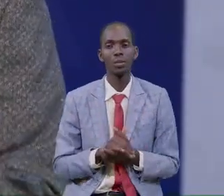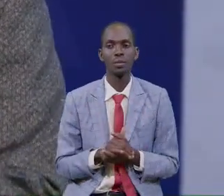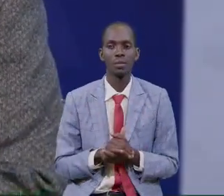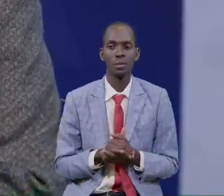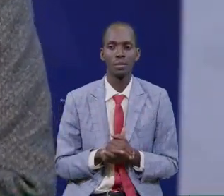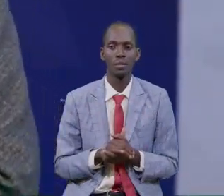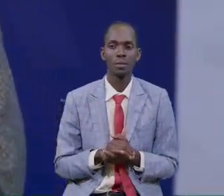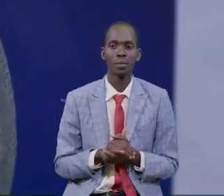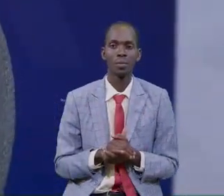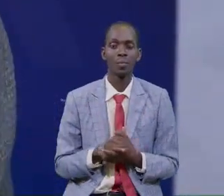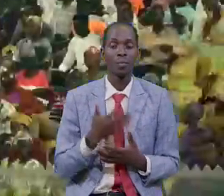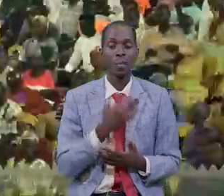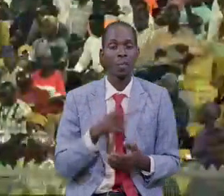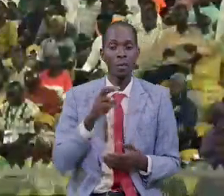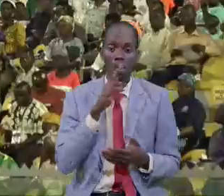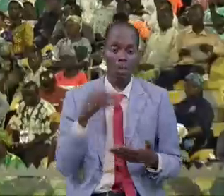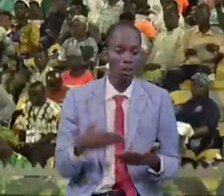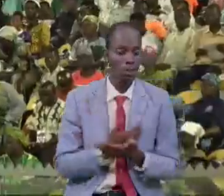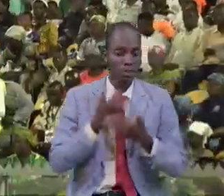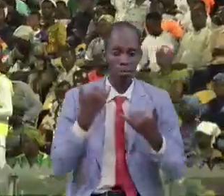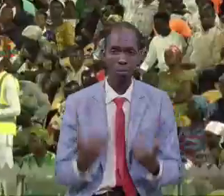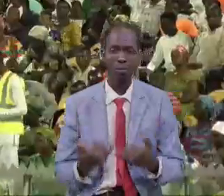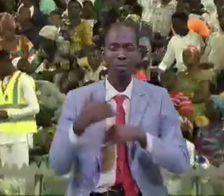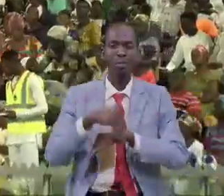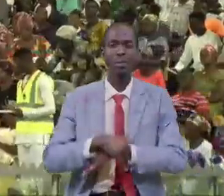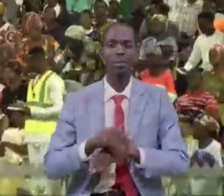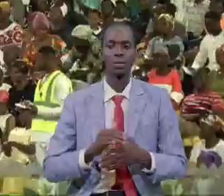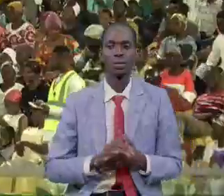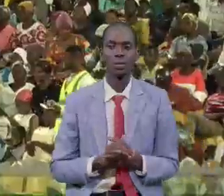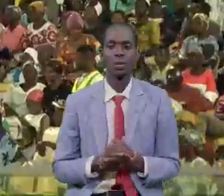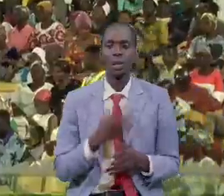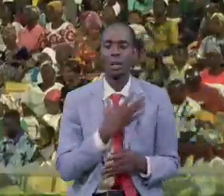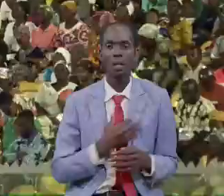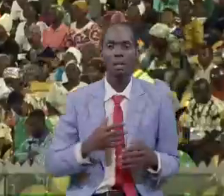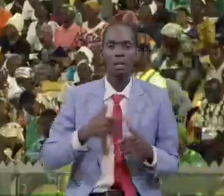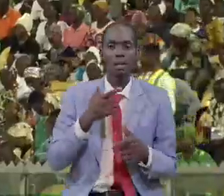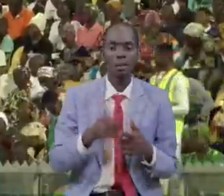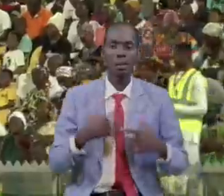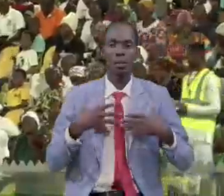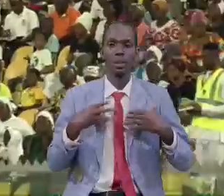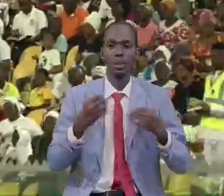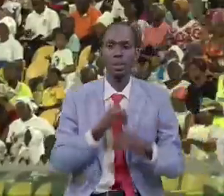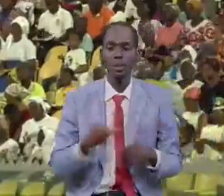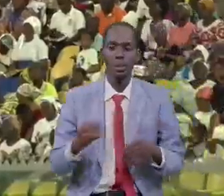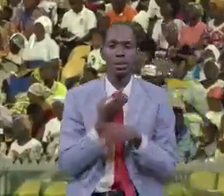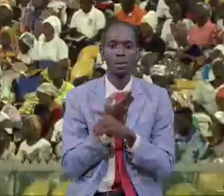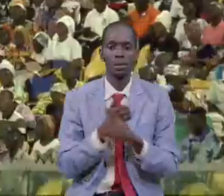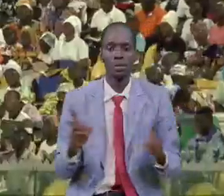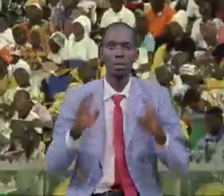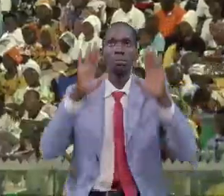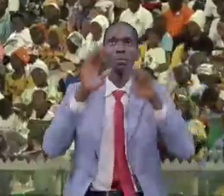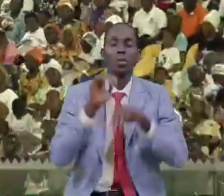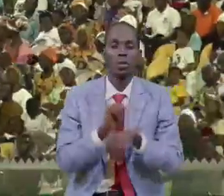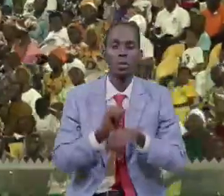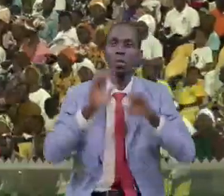And you are renewed tonight. And then healing, deliverance, miracles, signs, wonders,